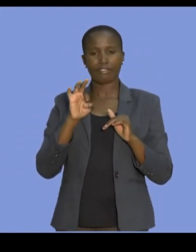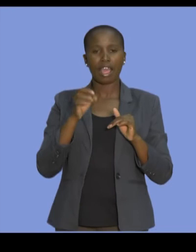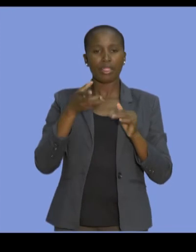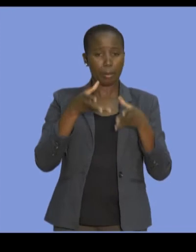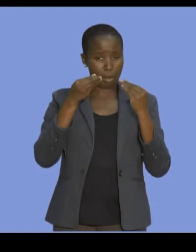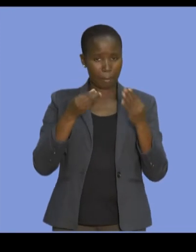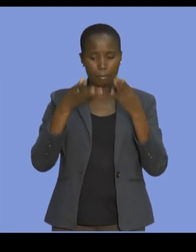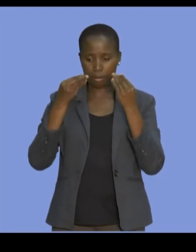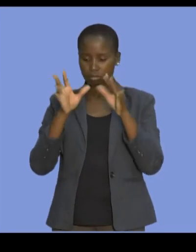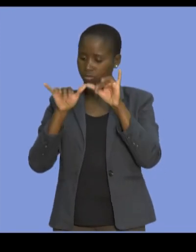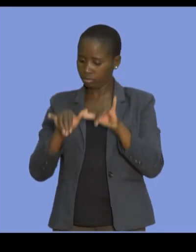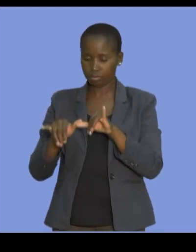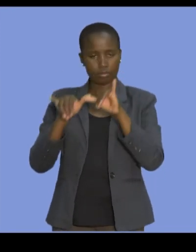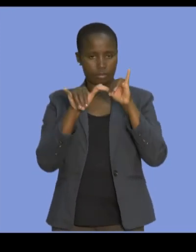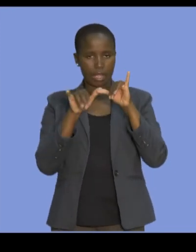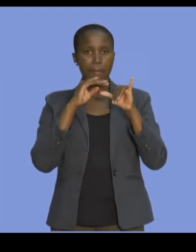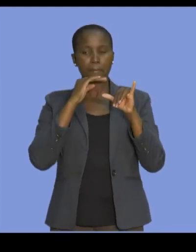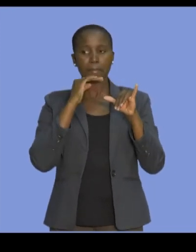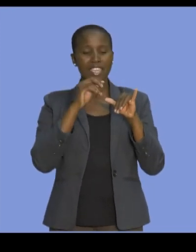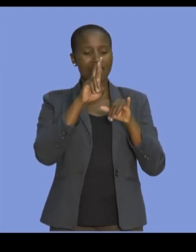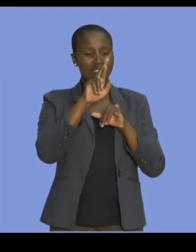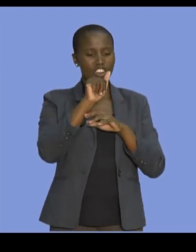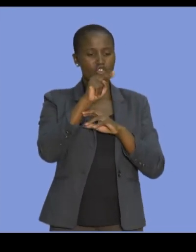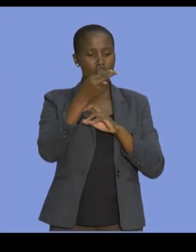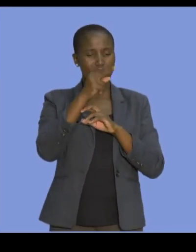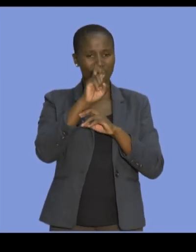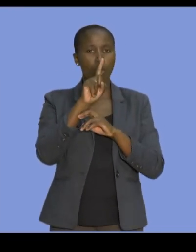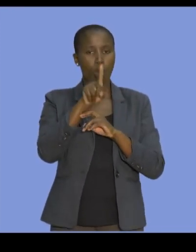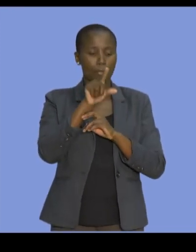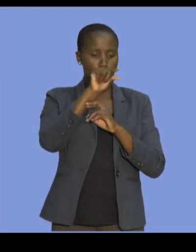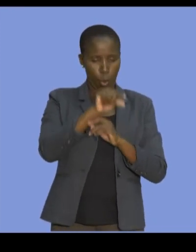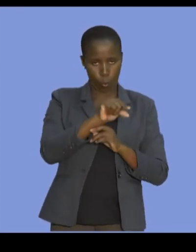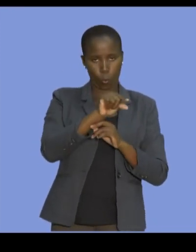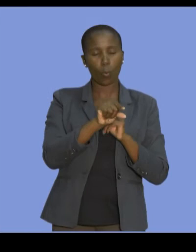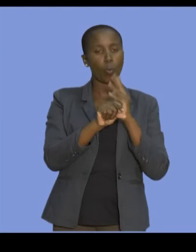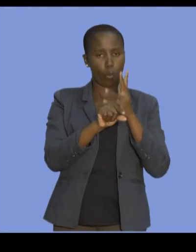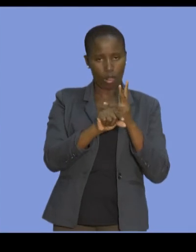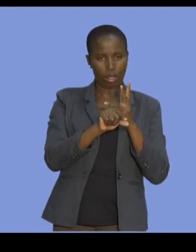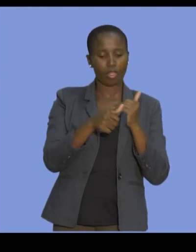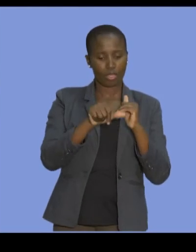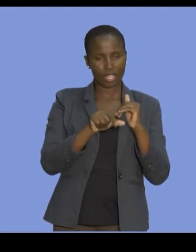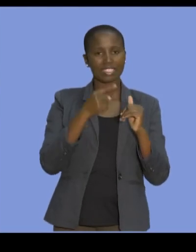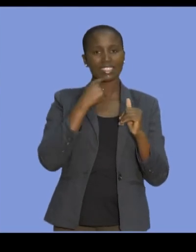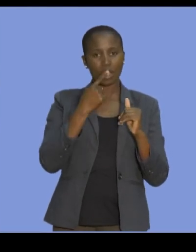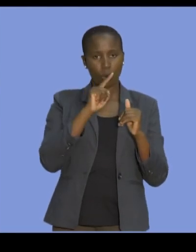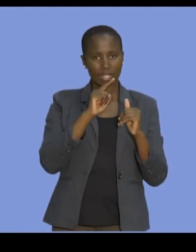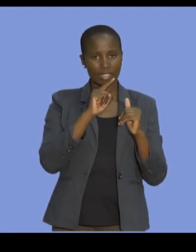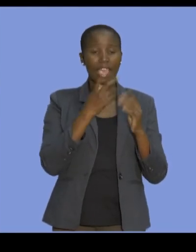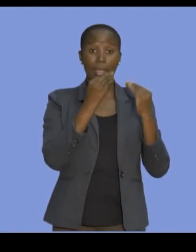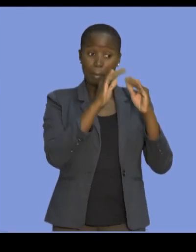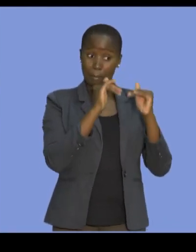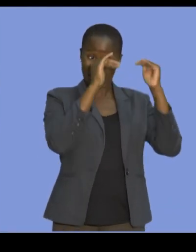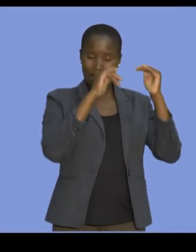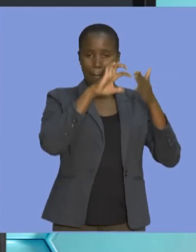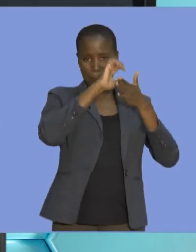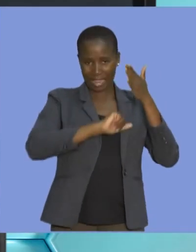lower and the score more consistent. So the range is maximum minus the minimum. Let me make an example.